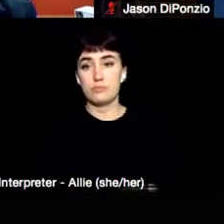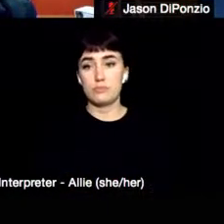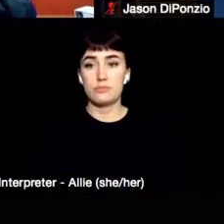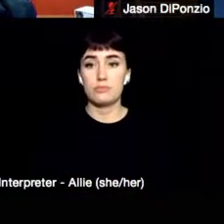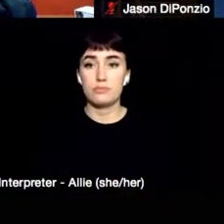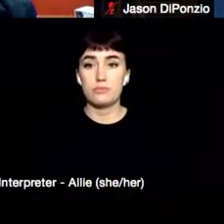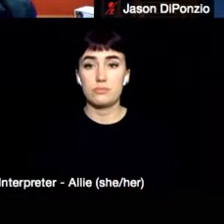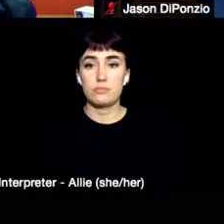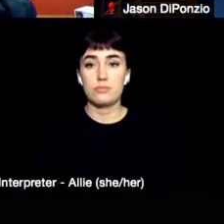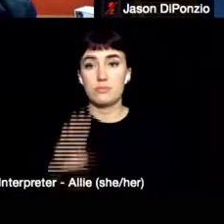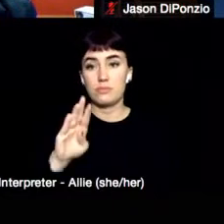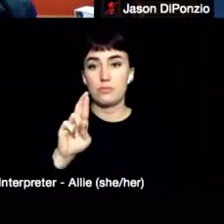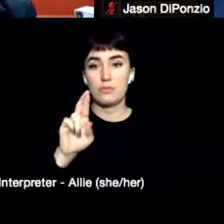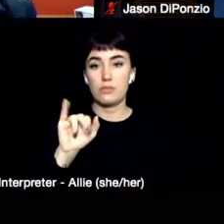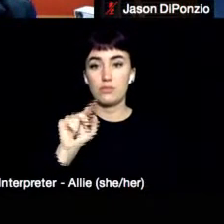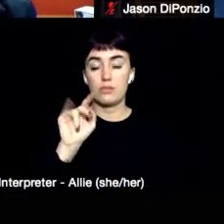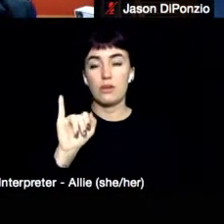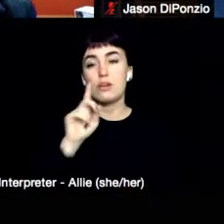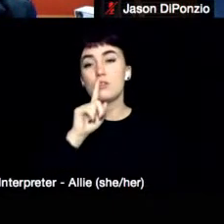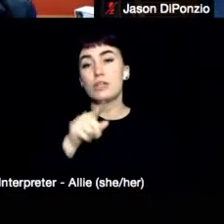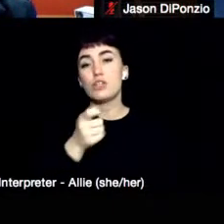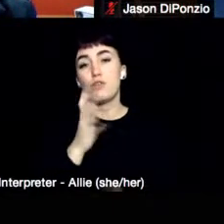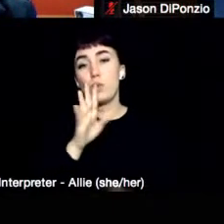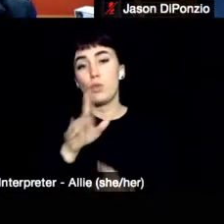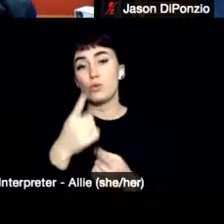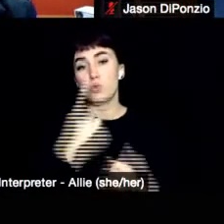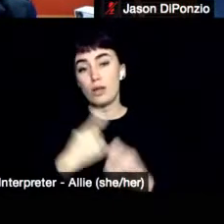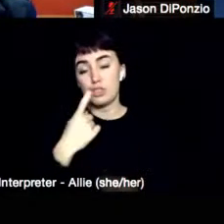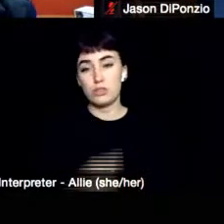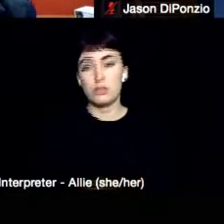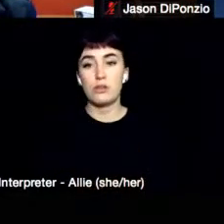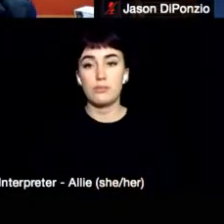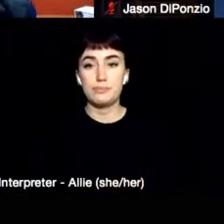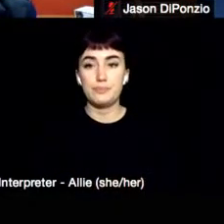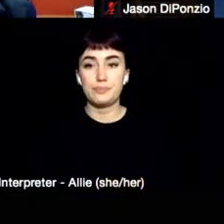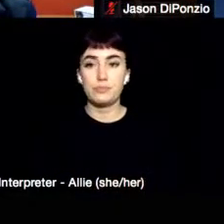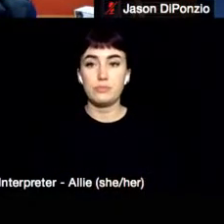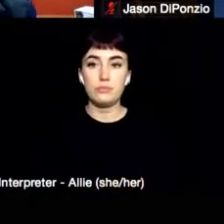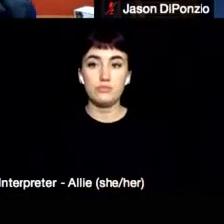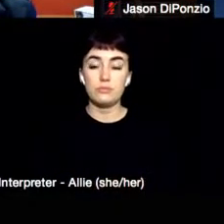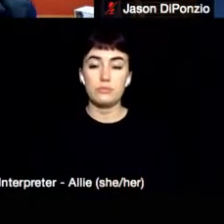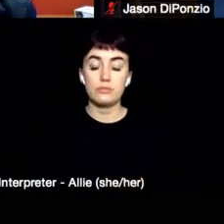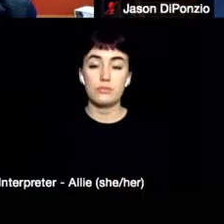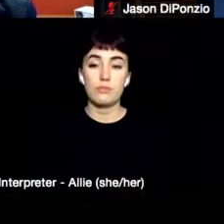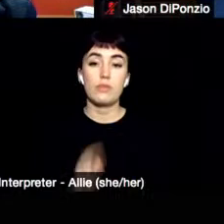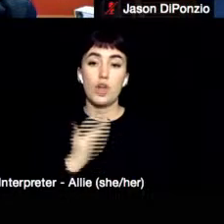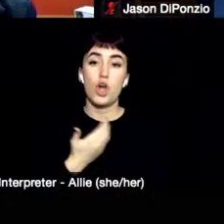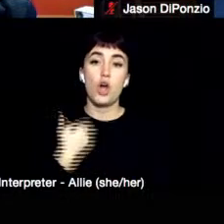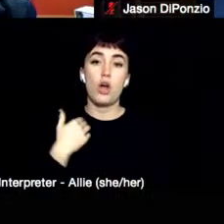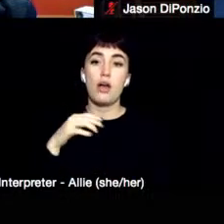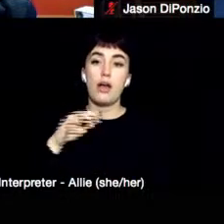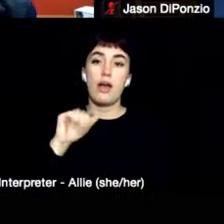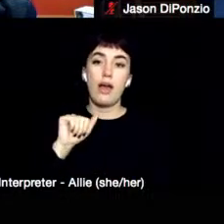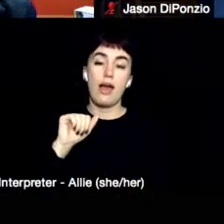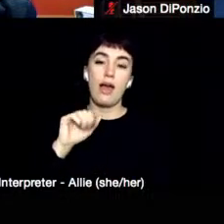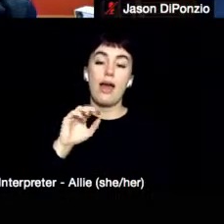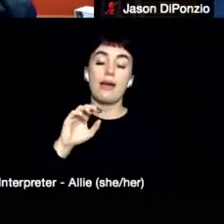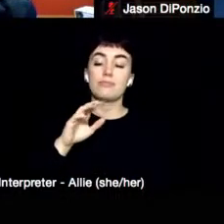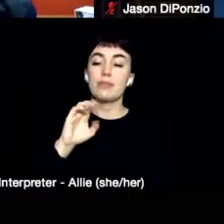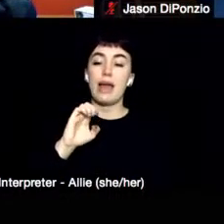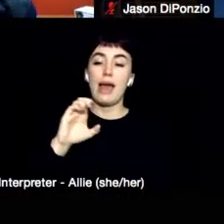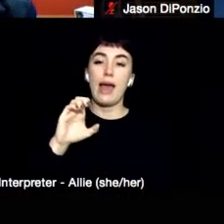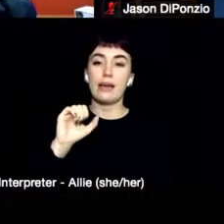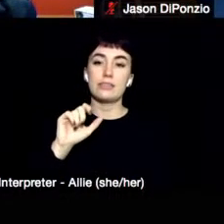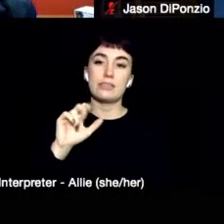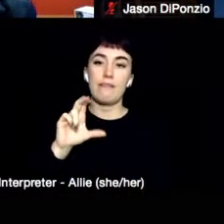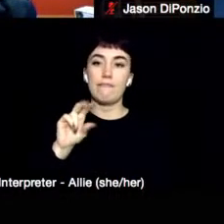So to answer just a few of those questions, our excavation amount or,